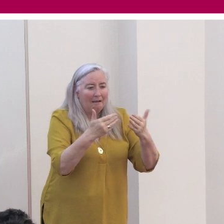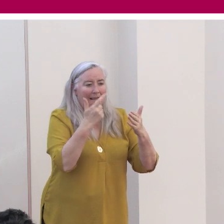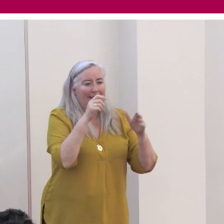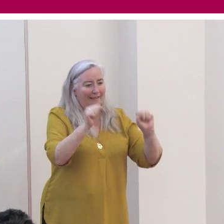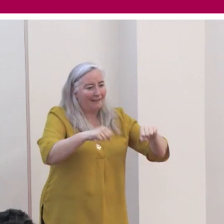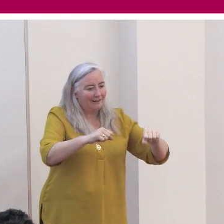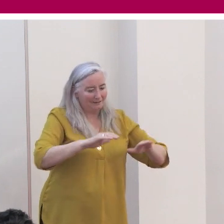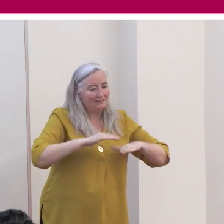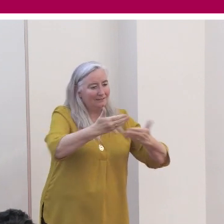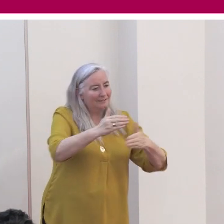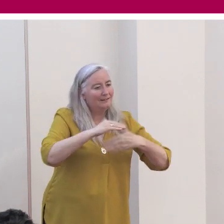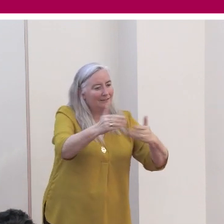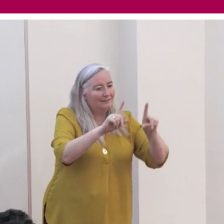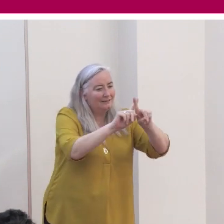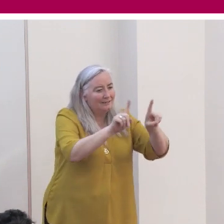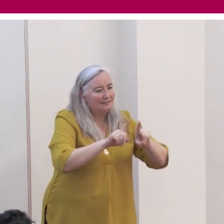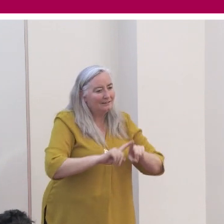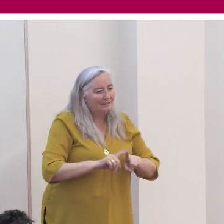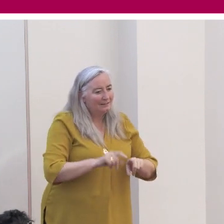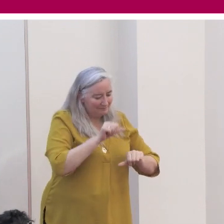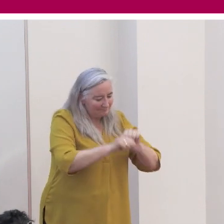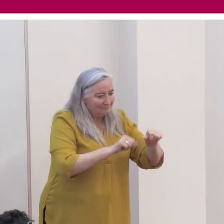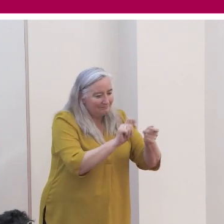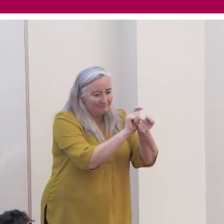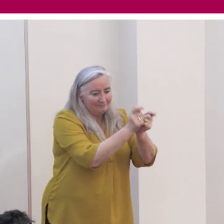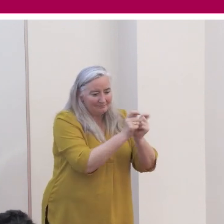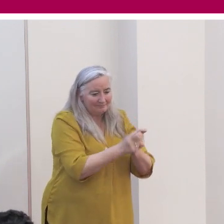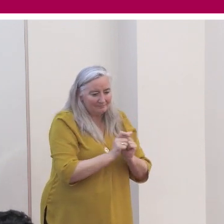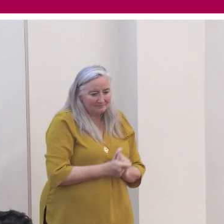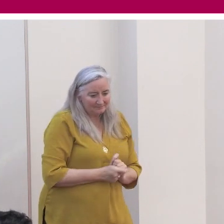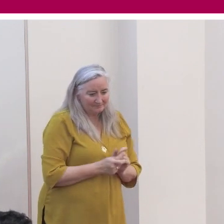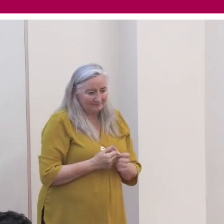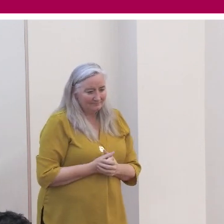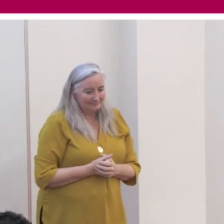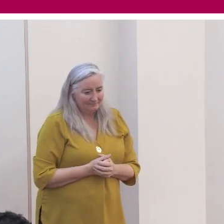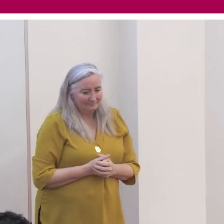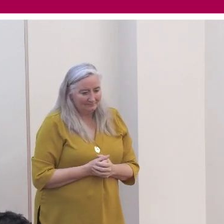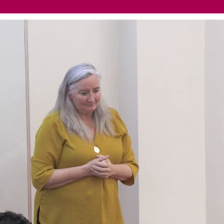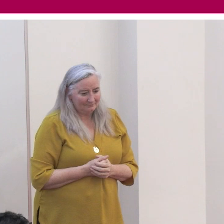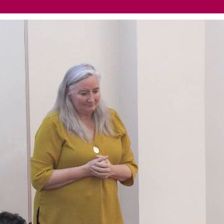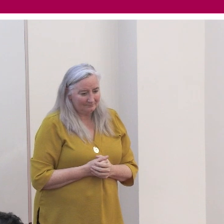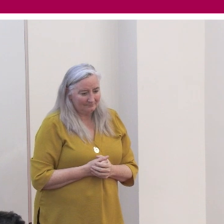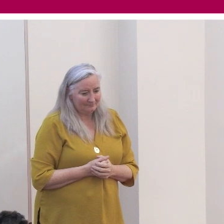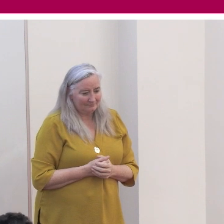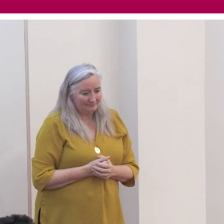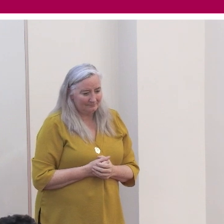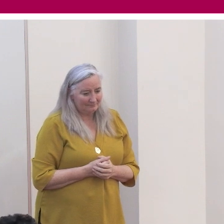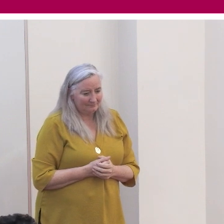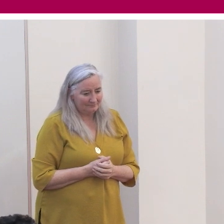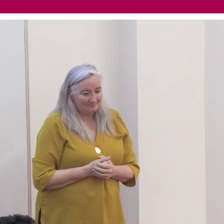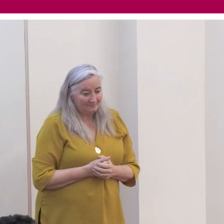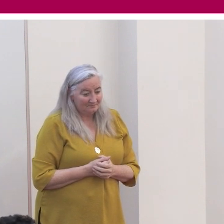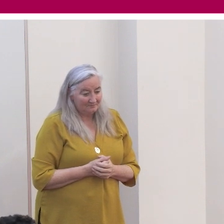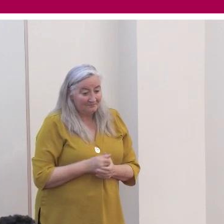helpful. Again, this is something that I, as a lawyer, am guilty of, is avoiding as much